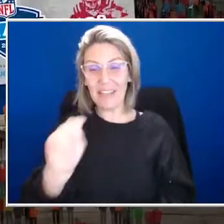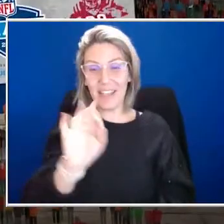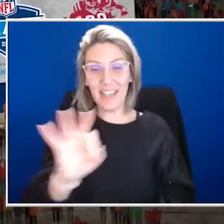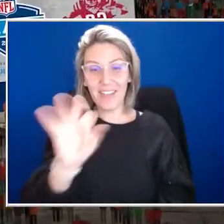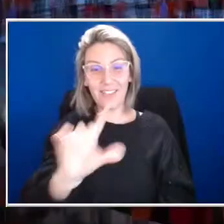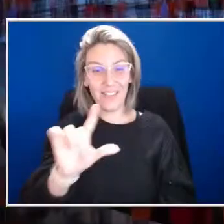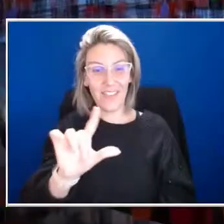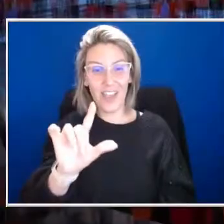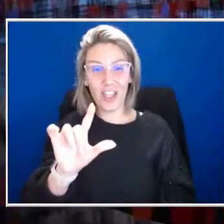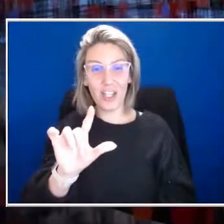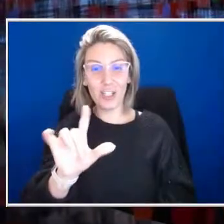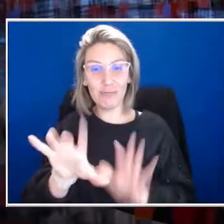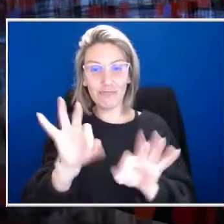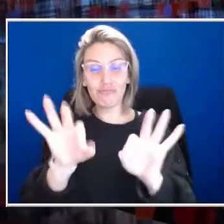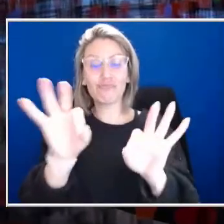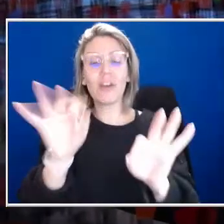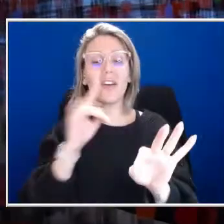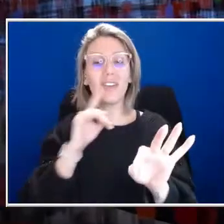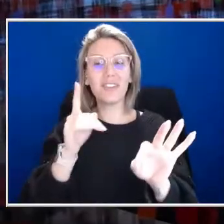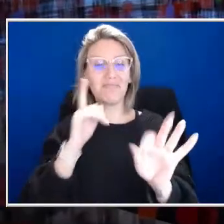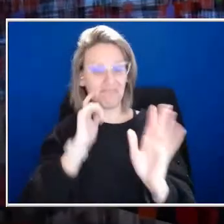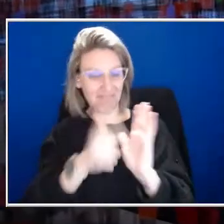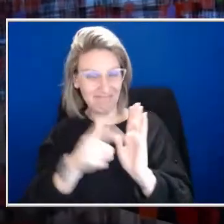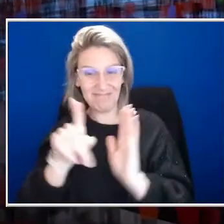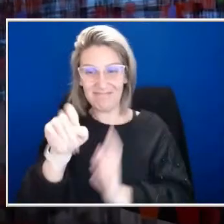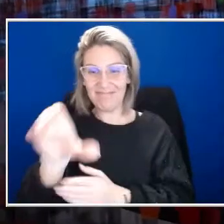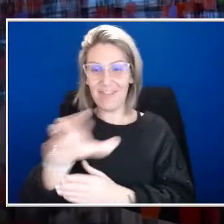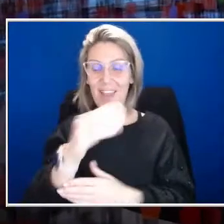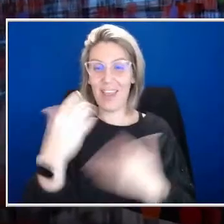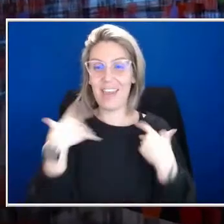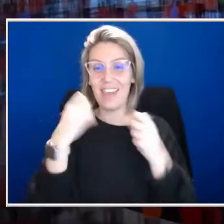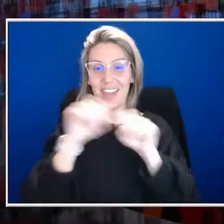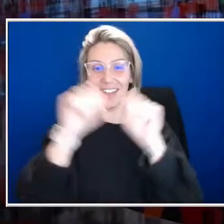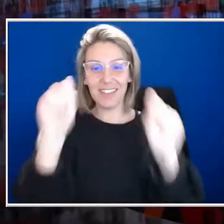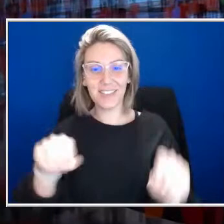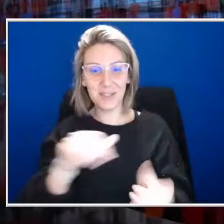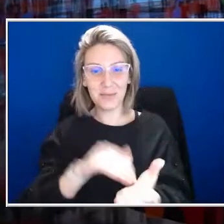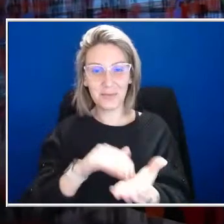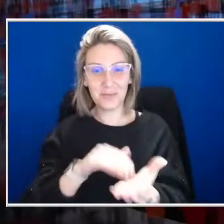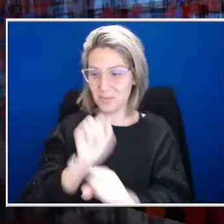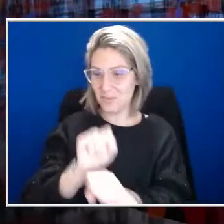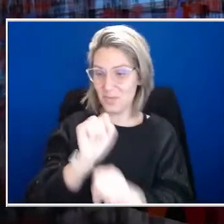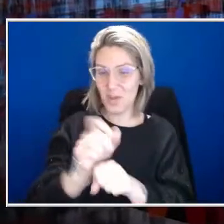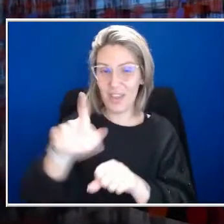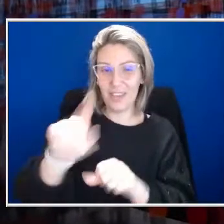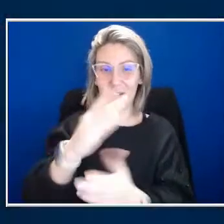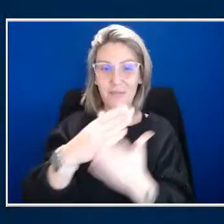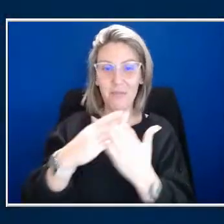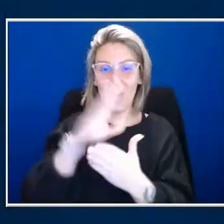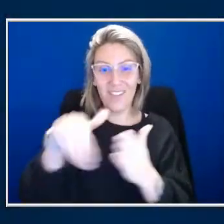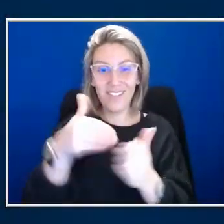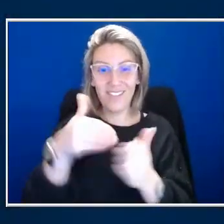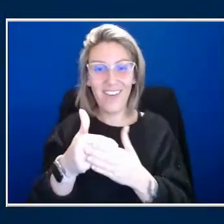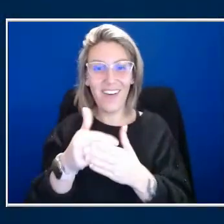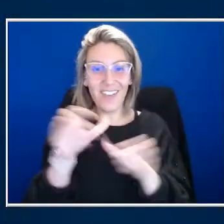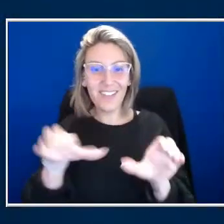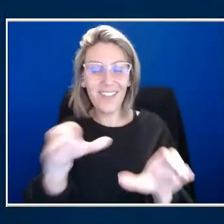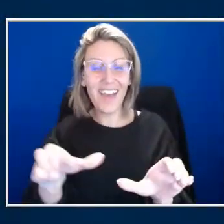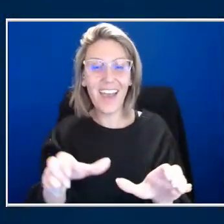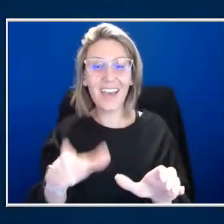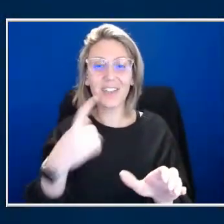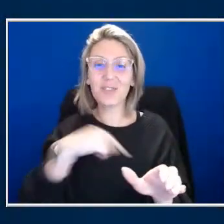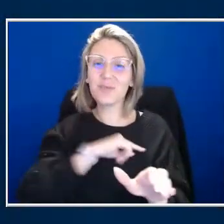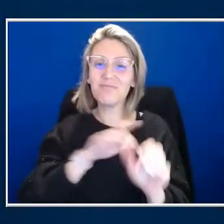of course, on Kansas City tonight, and the health system doctors who work with the team. They will be part of all of this action. We caught up with the